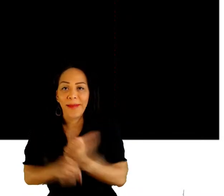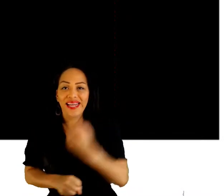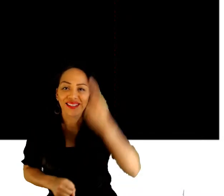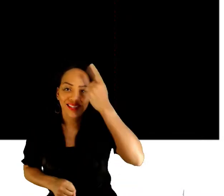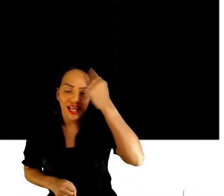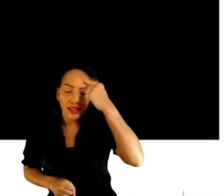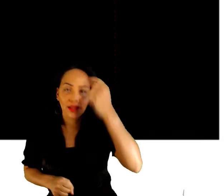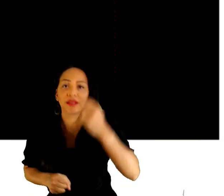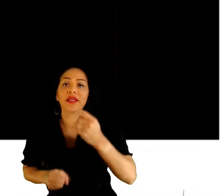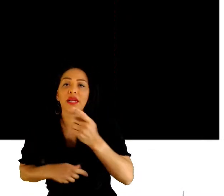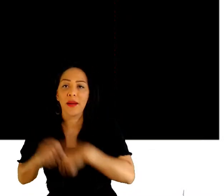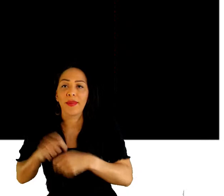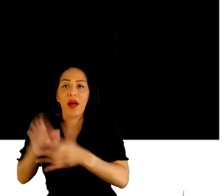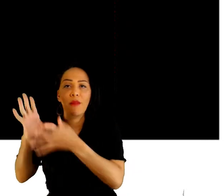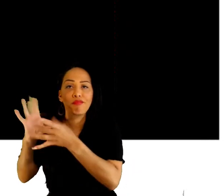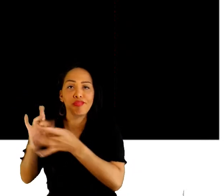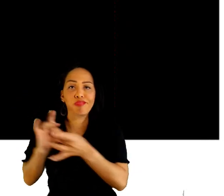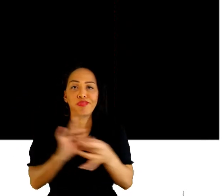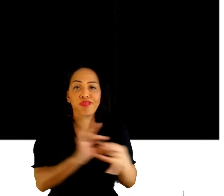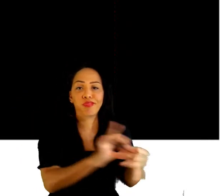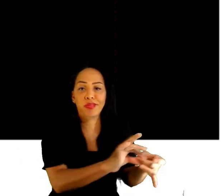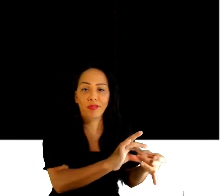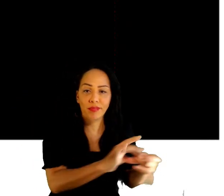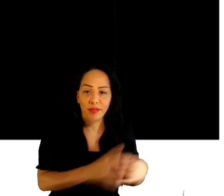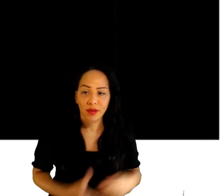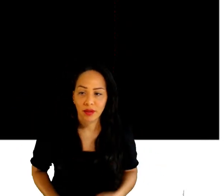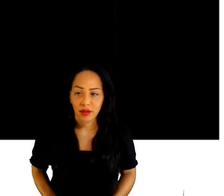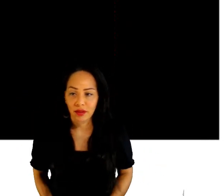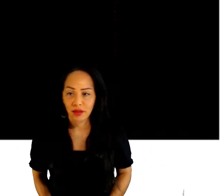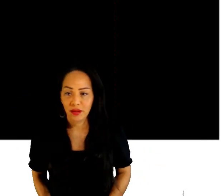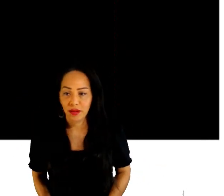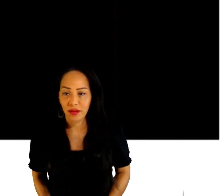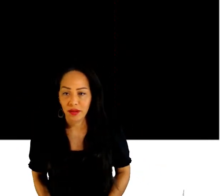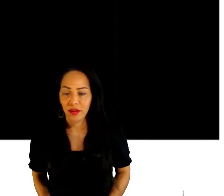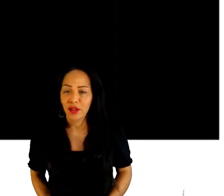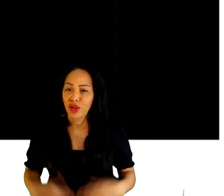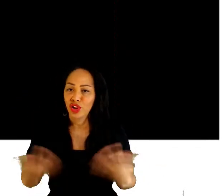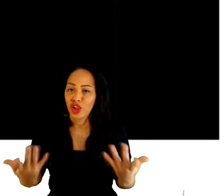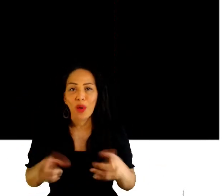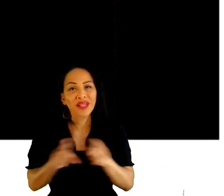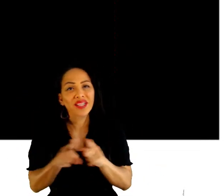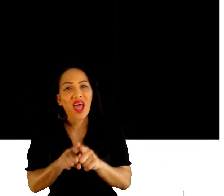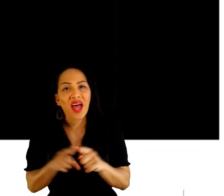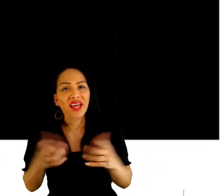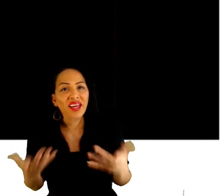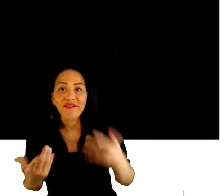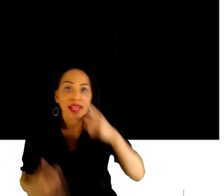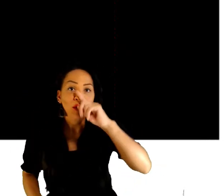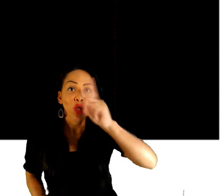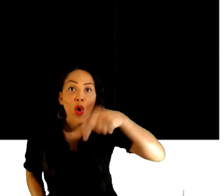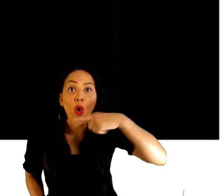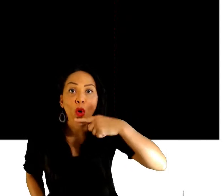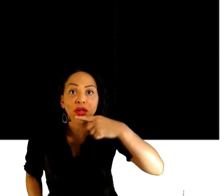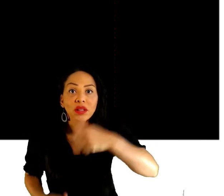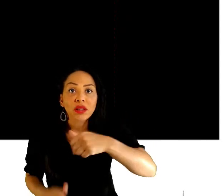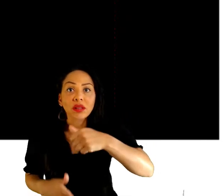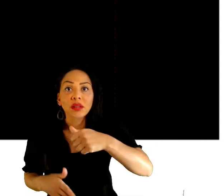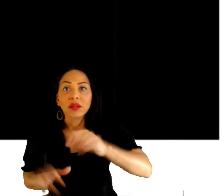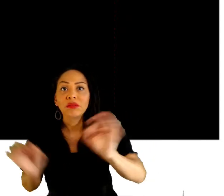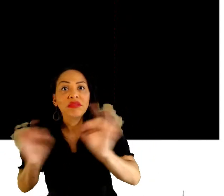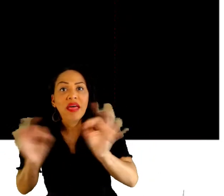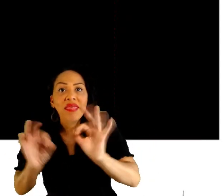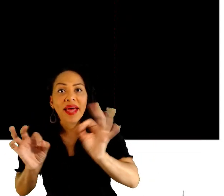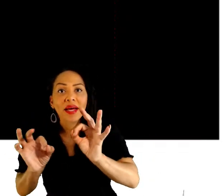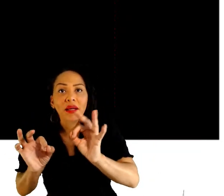been a horse in the first scene and a horse comes in after the interval, we find that weird. But we can, of course, accept many